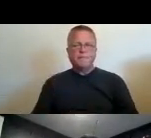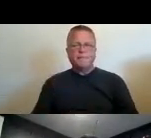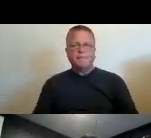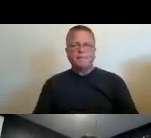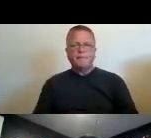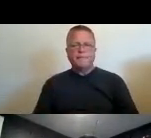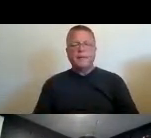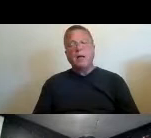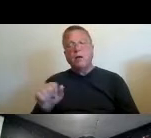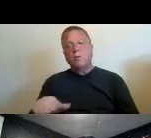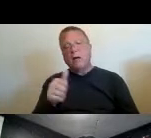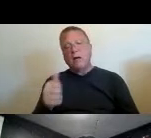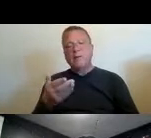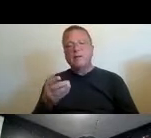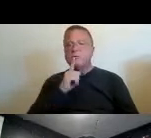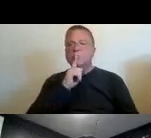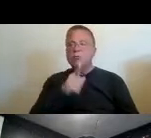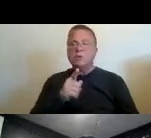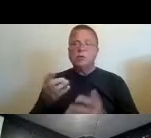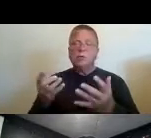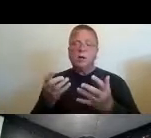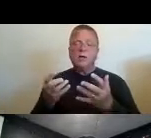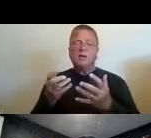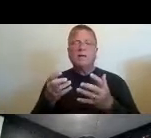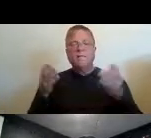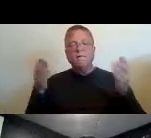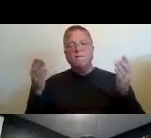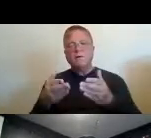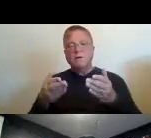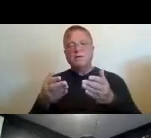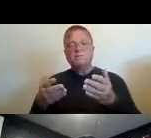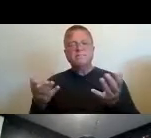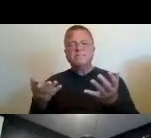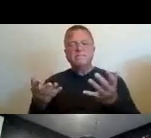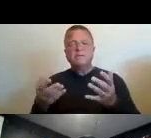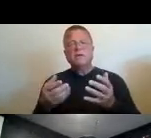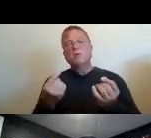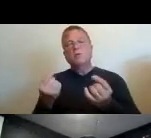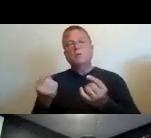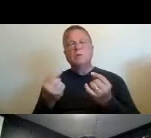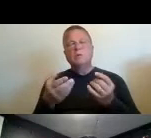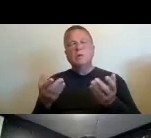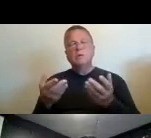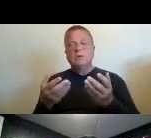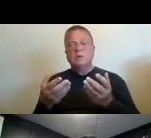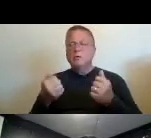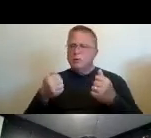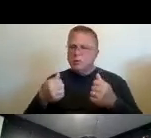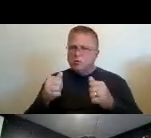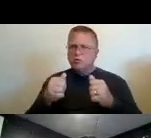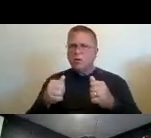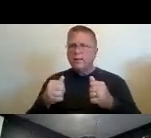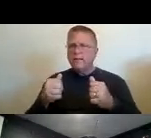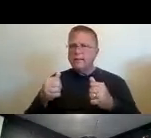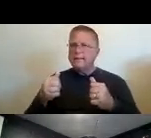So one of the things that we really want to focus on is that what we're doing here again is trying to bring investments